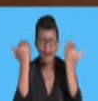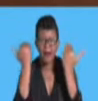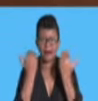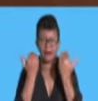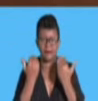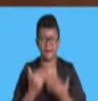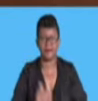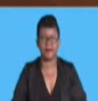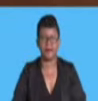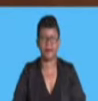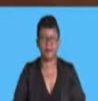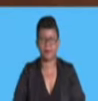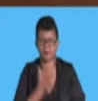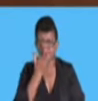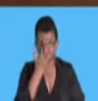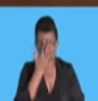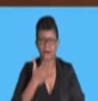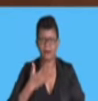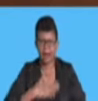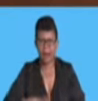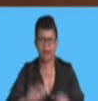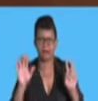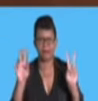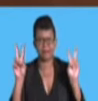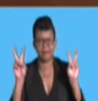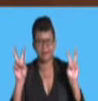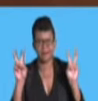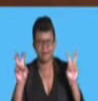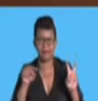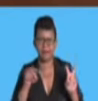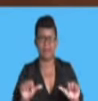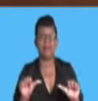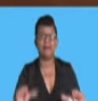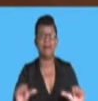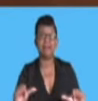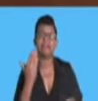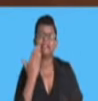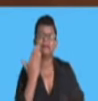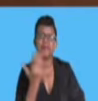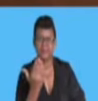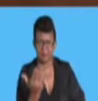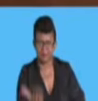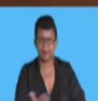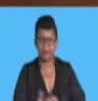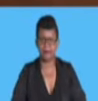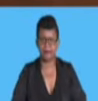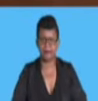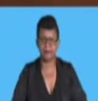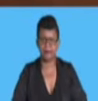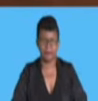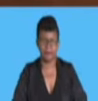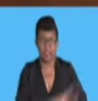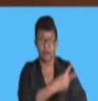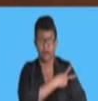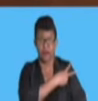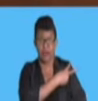the address by His Excellency the President of the Republic of Fiji, General President Konrote.